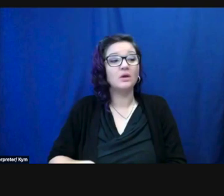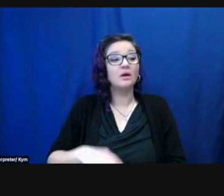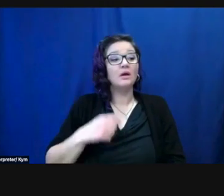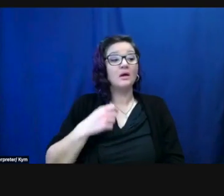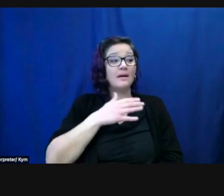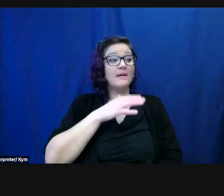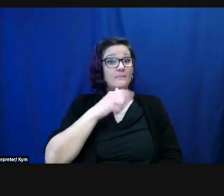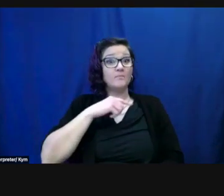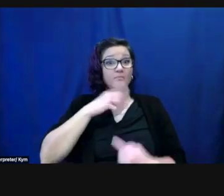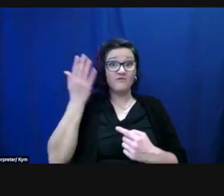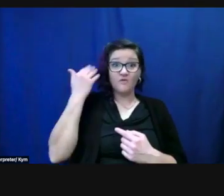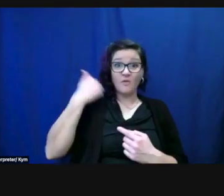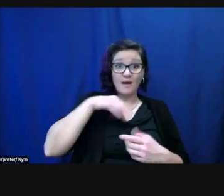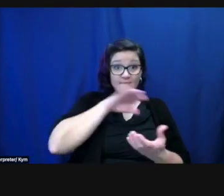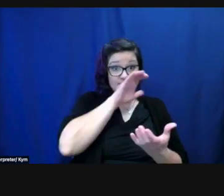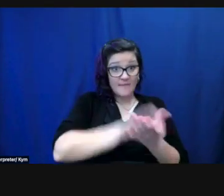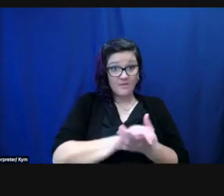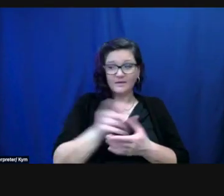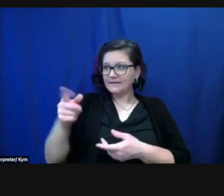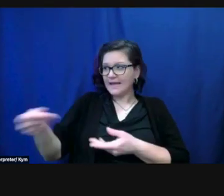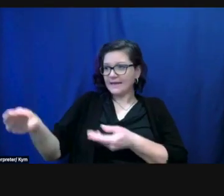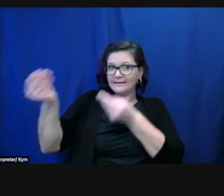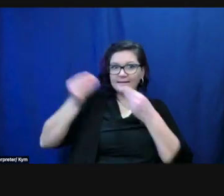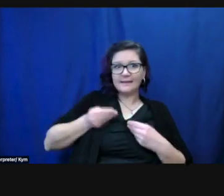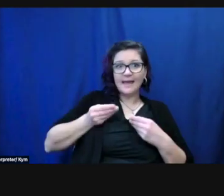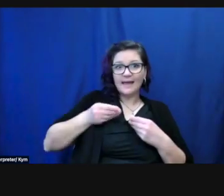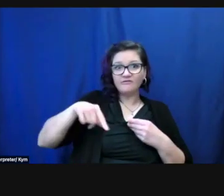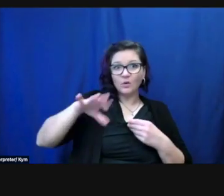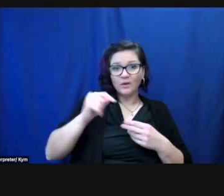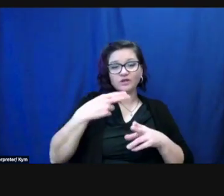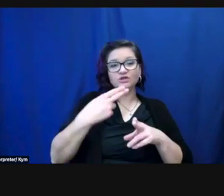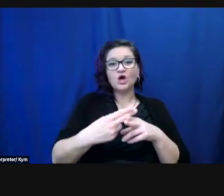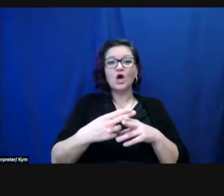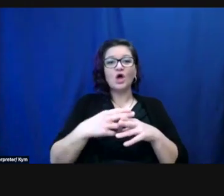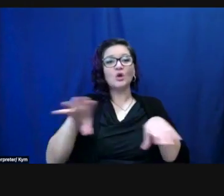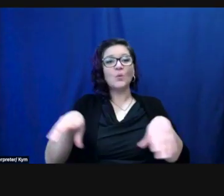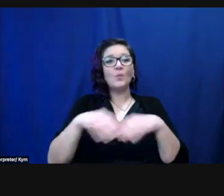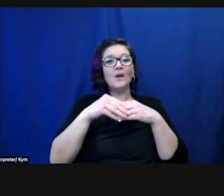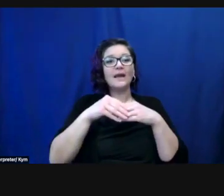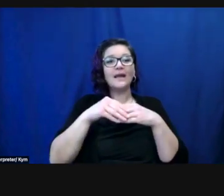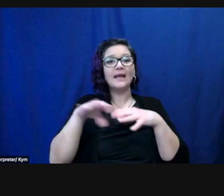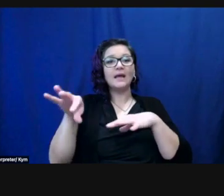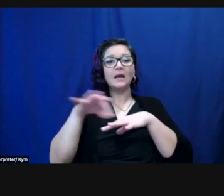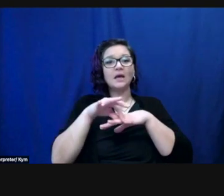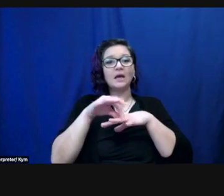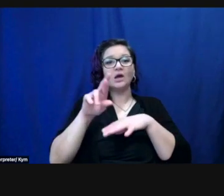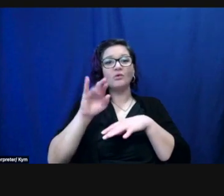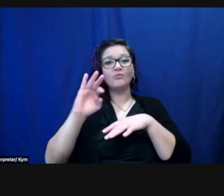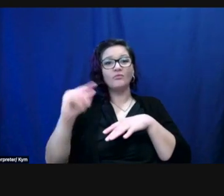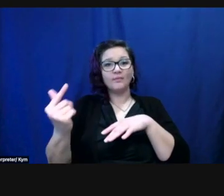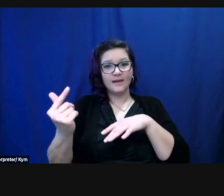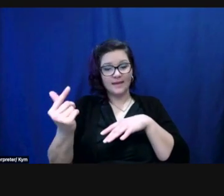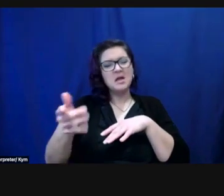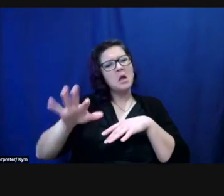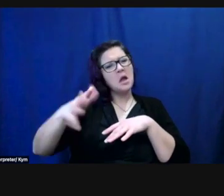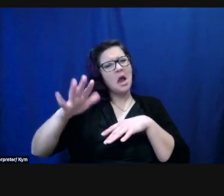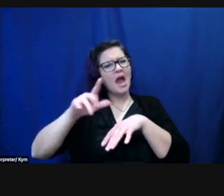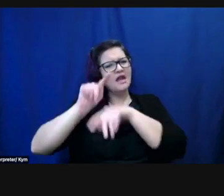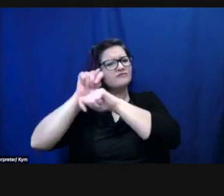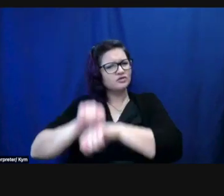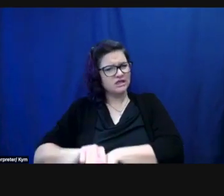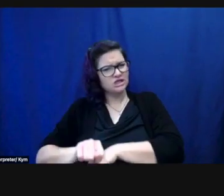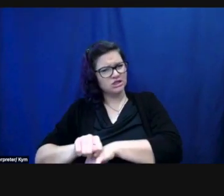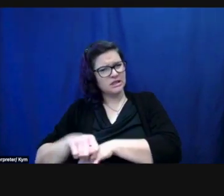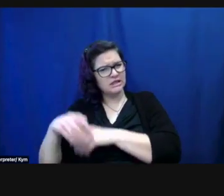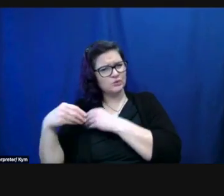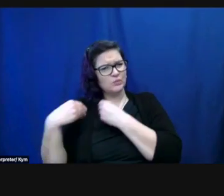married, they gave me a quilt that is called the wedding ring quilt, which was sort of traditional, mm-hmm.